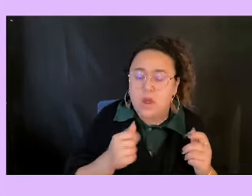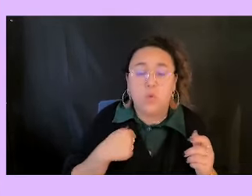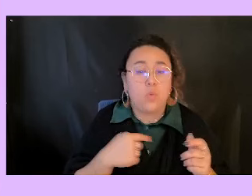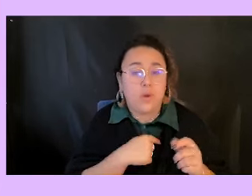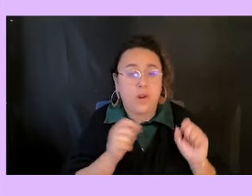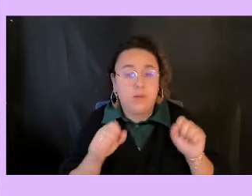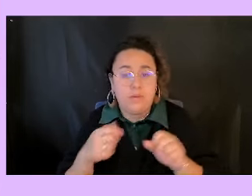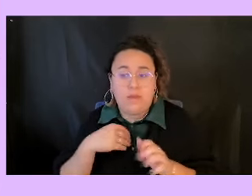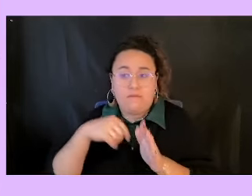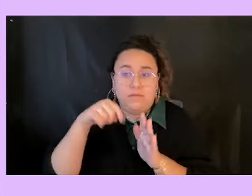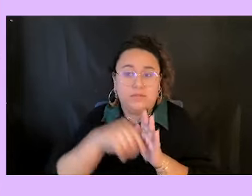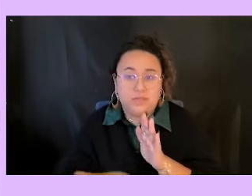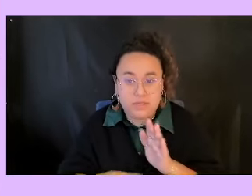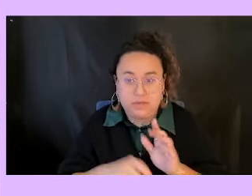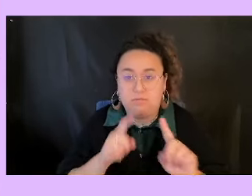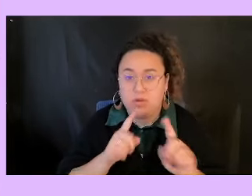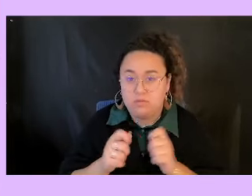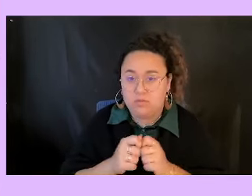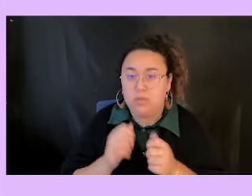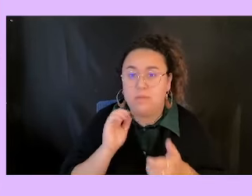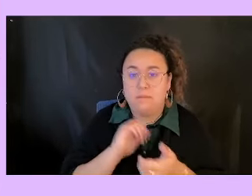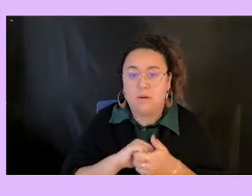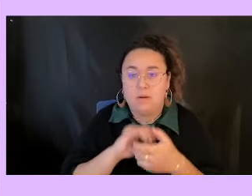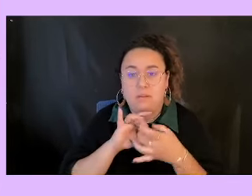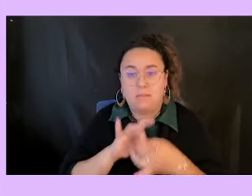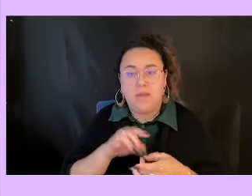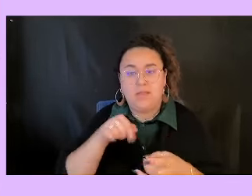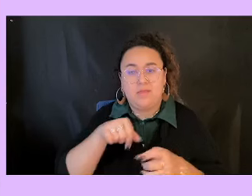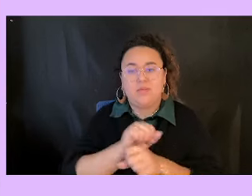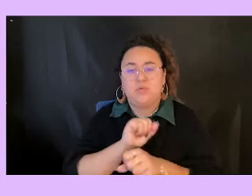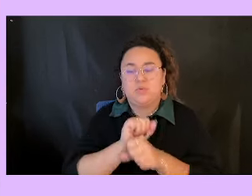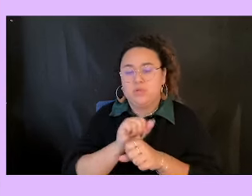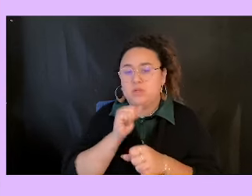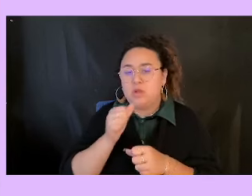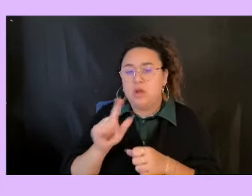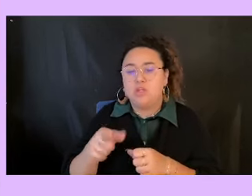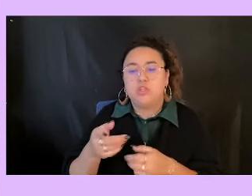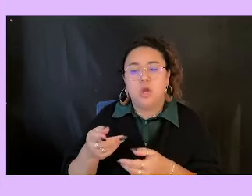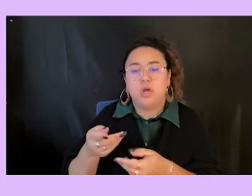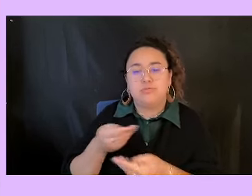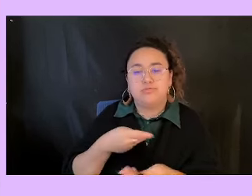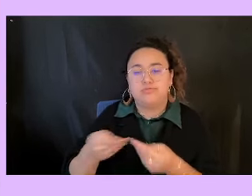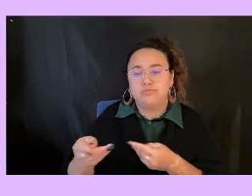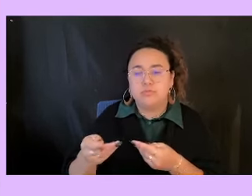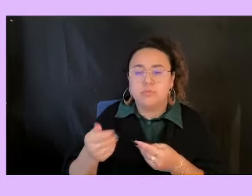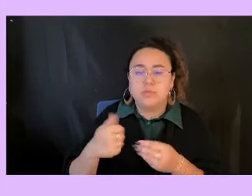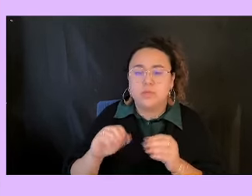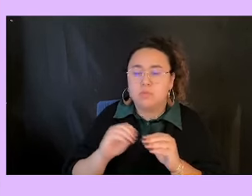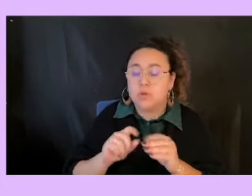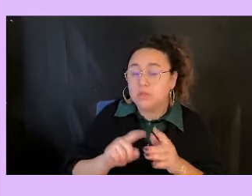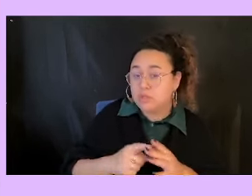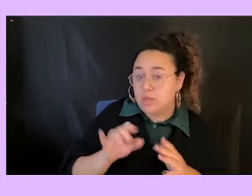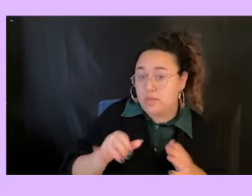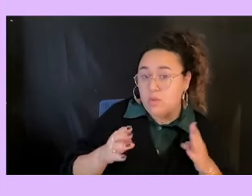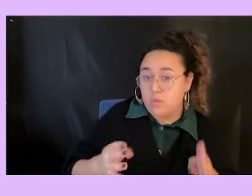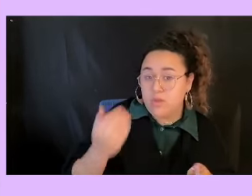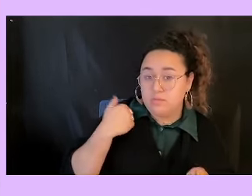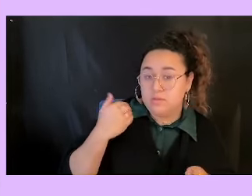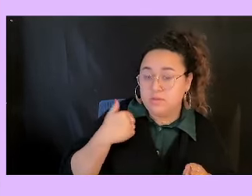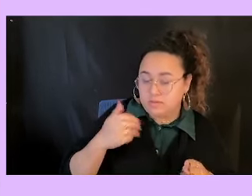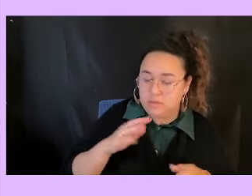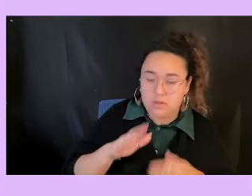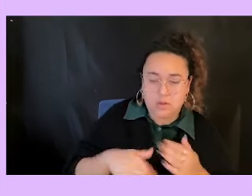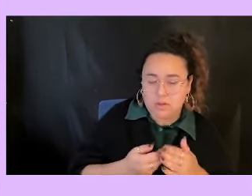have deep conversations with our partners around this work. It is not transactional anymore. It started that way because that's how they all start